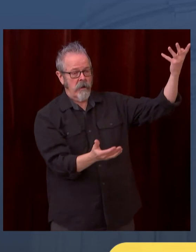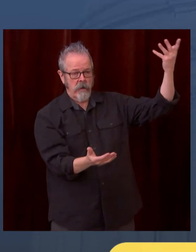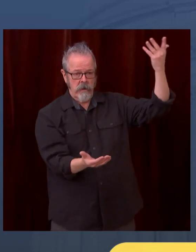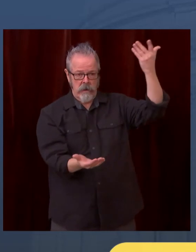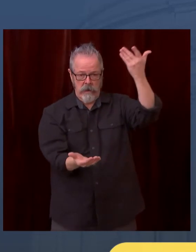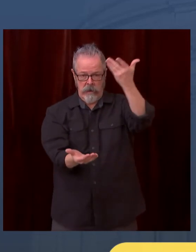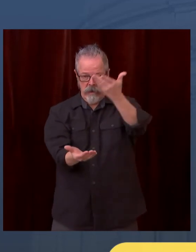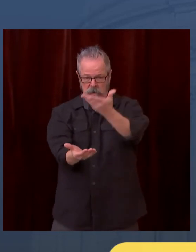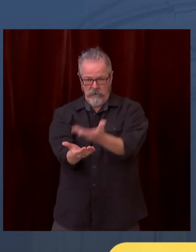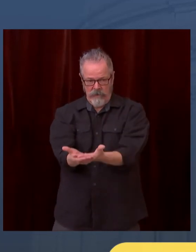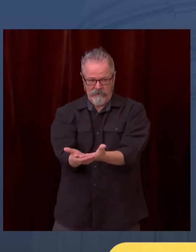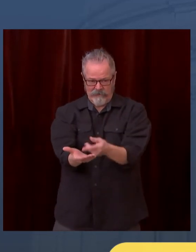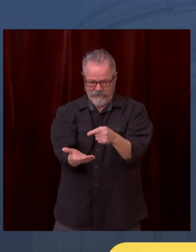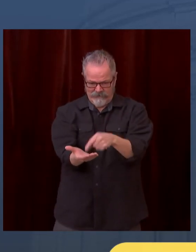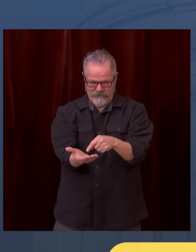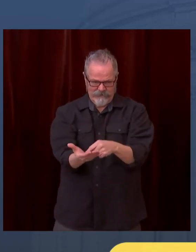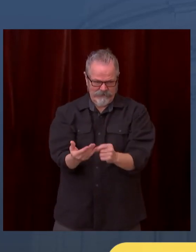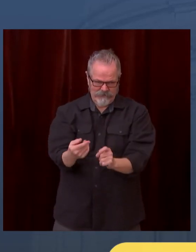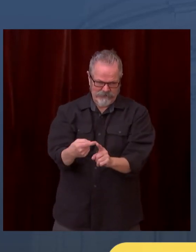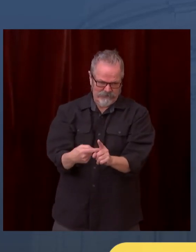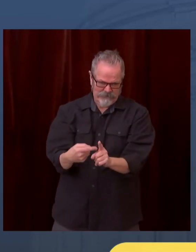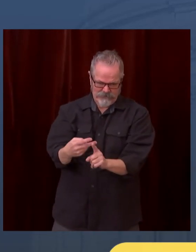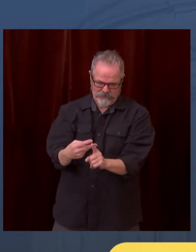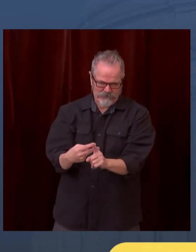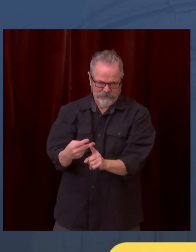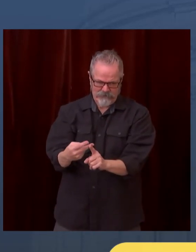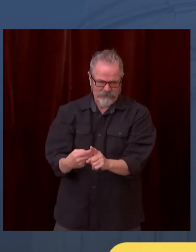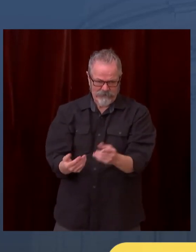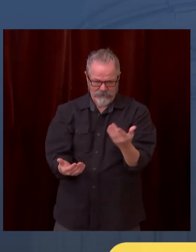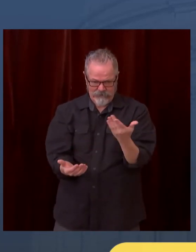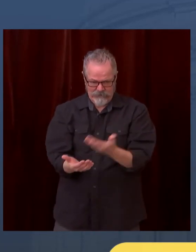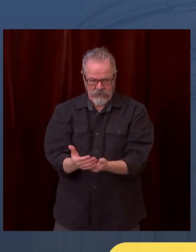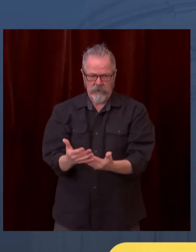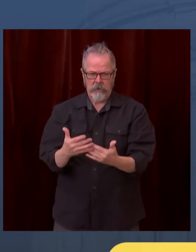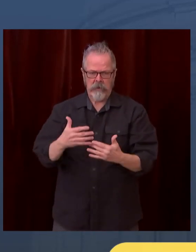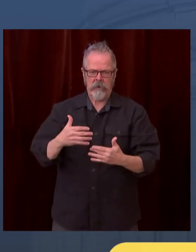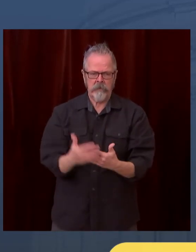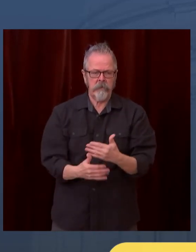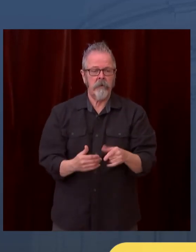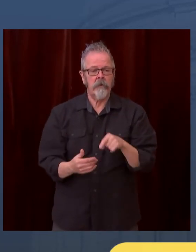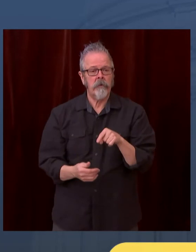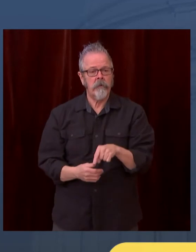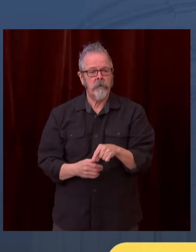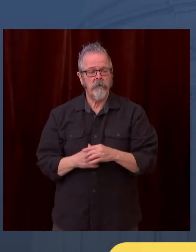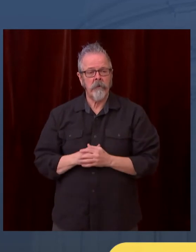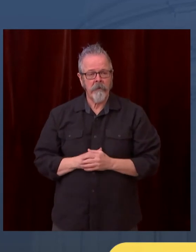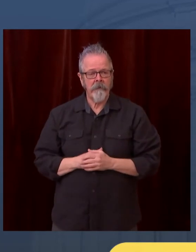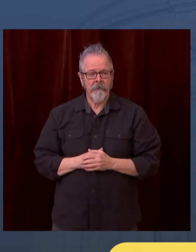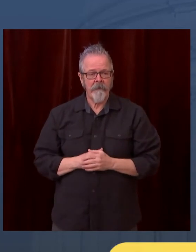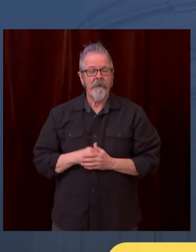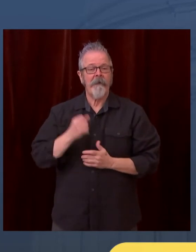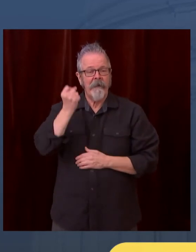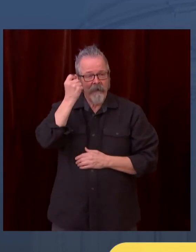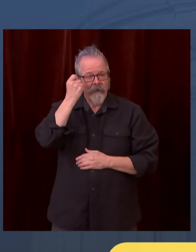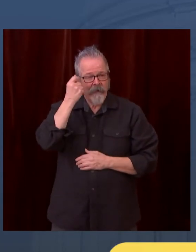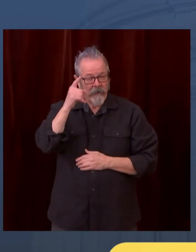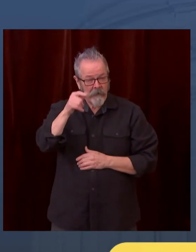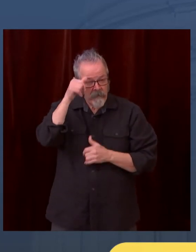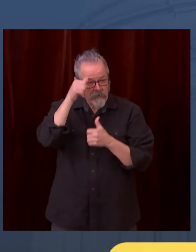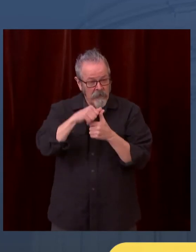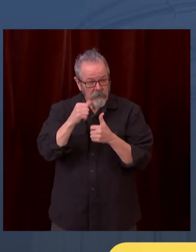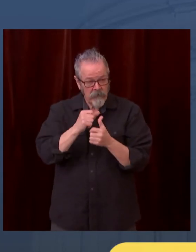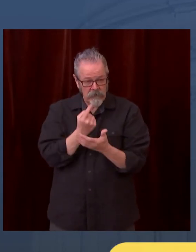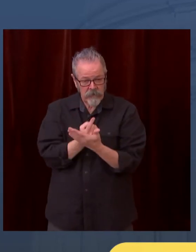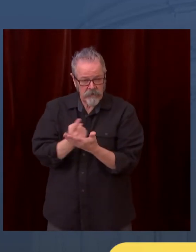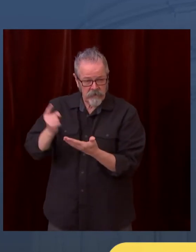in the last week or so, the governor authorized $40 million for rental assistance and $40 million